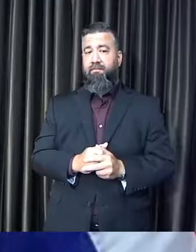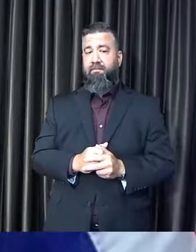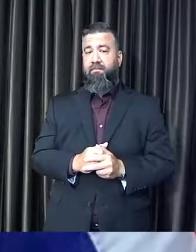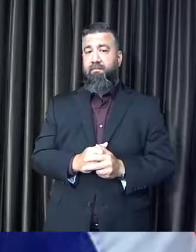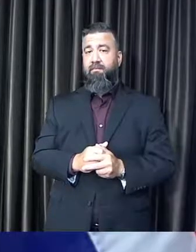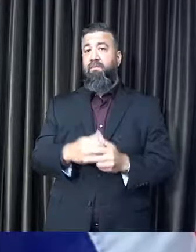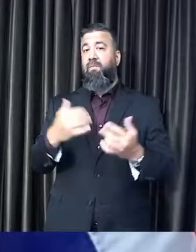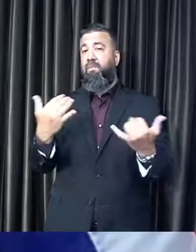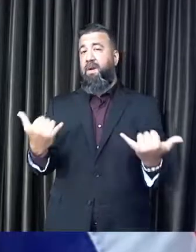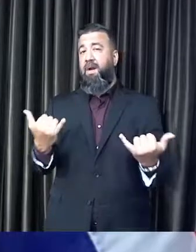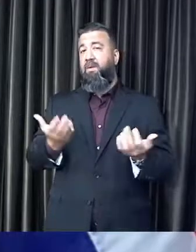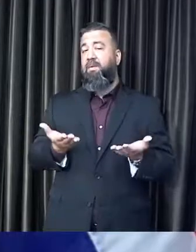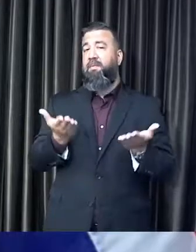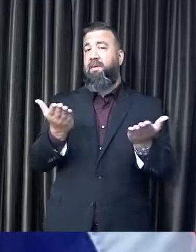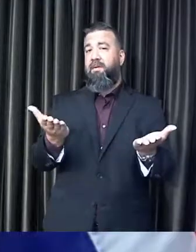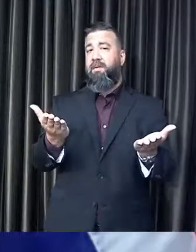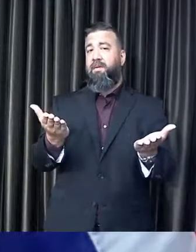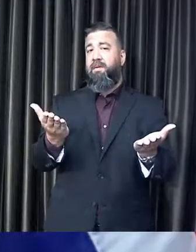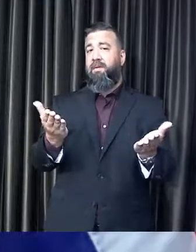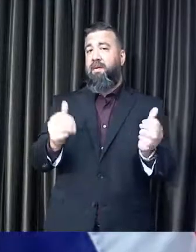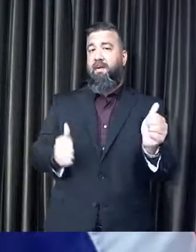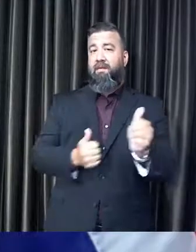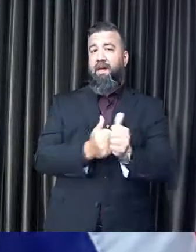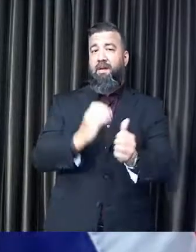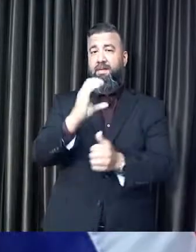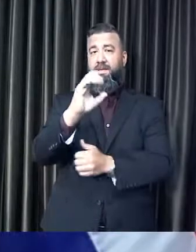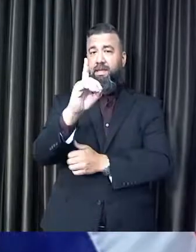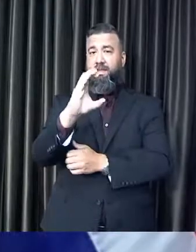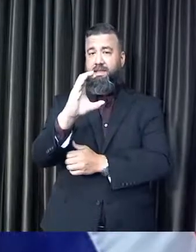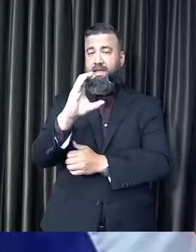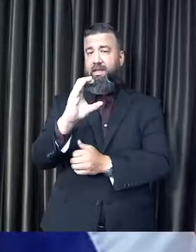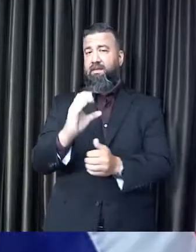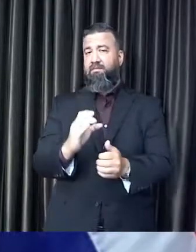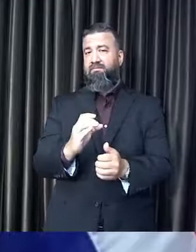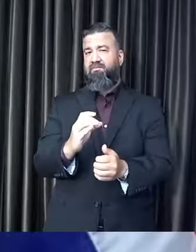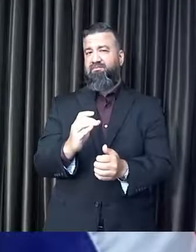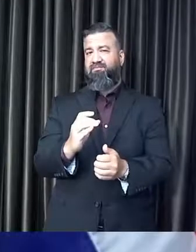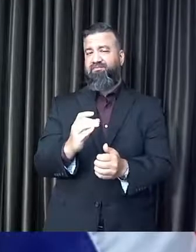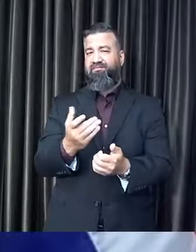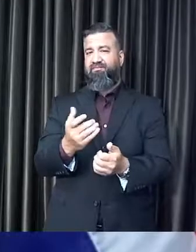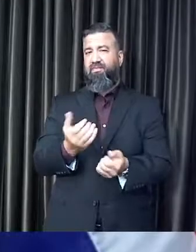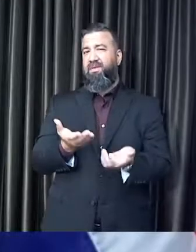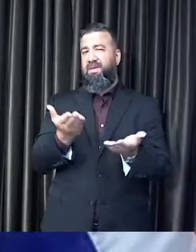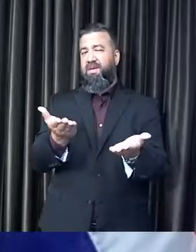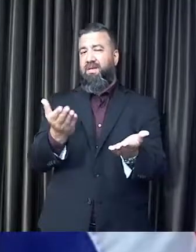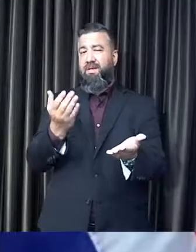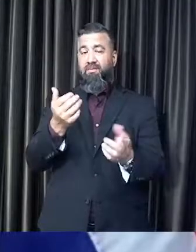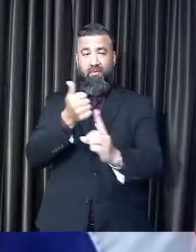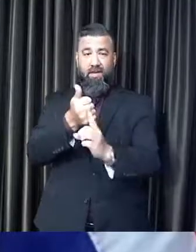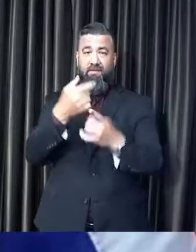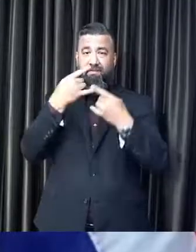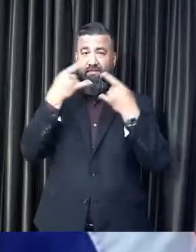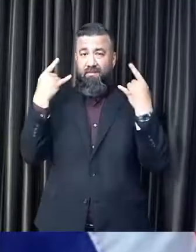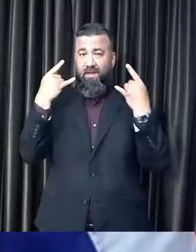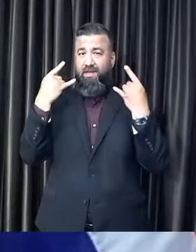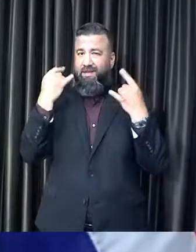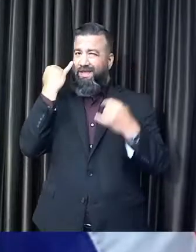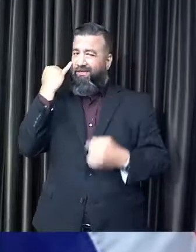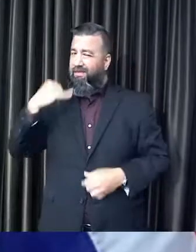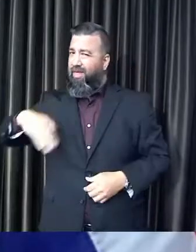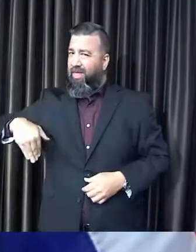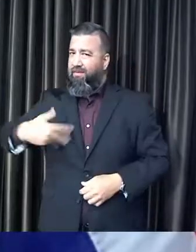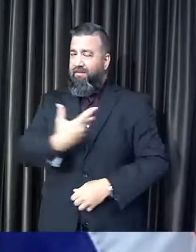recommending that you follow the CDC guidelines, which is to wear a mask if you're not vaccinated.